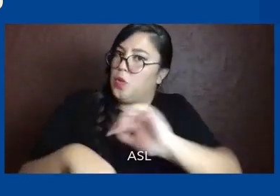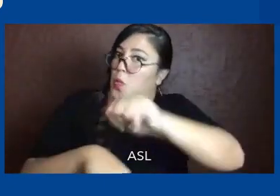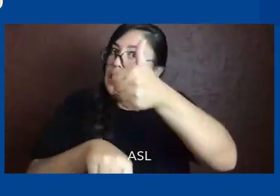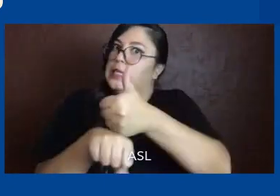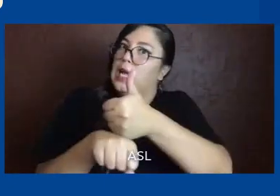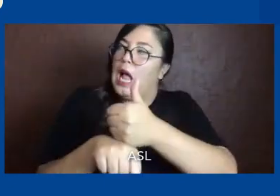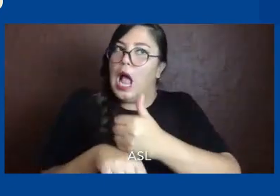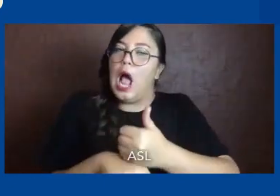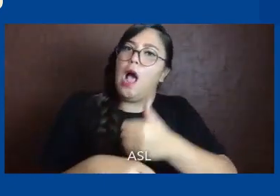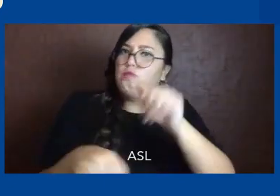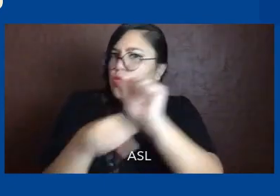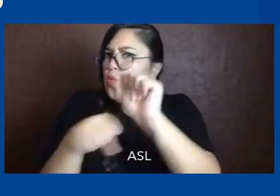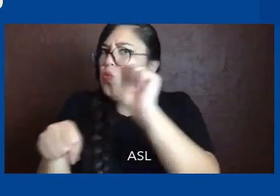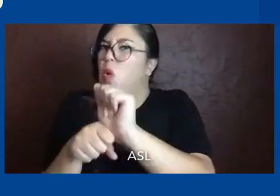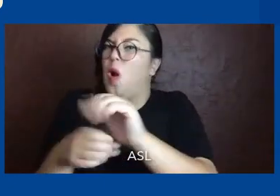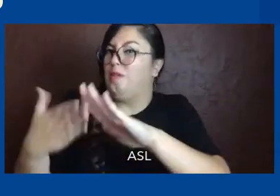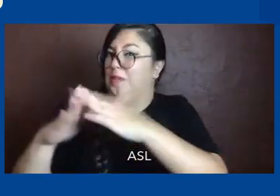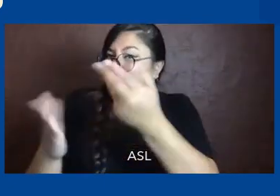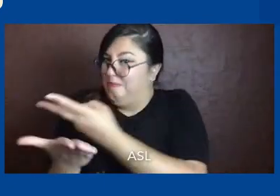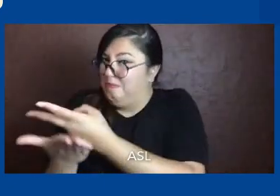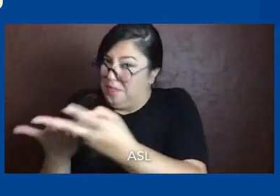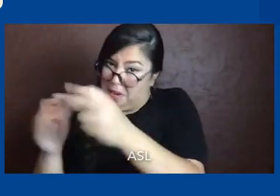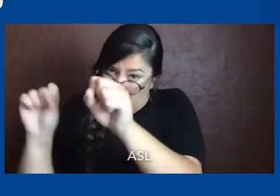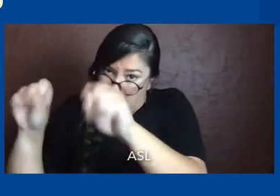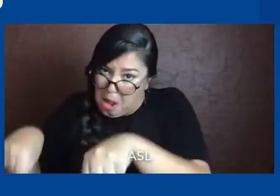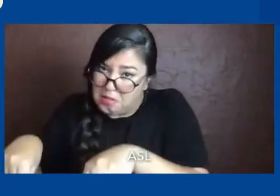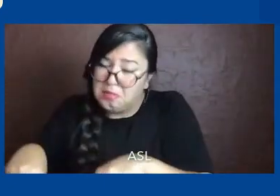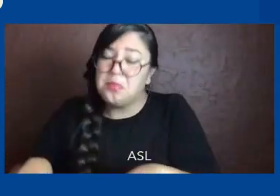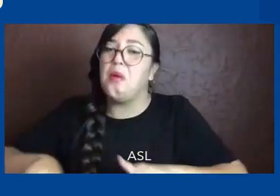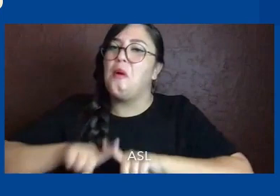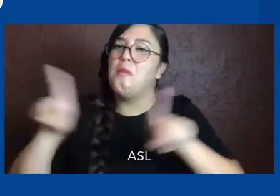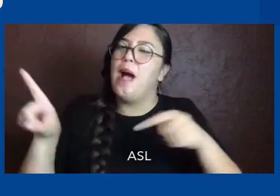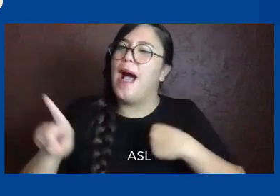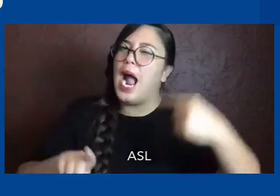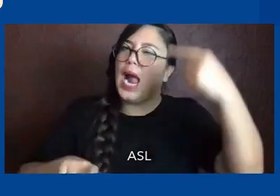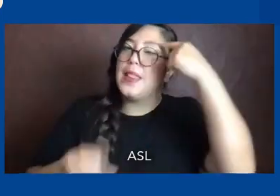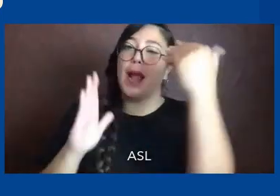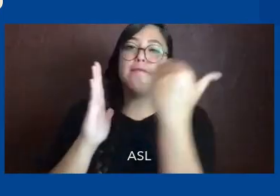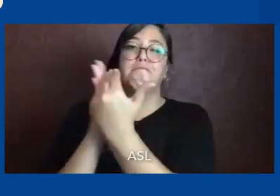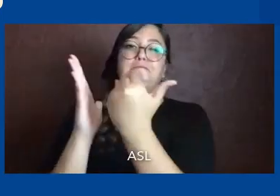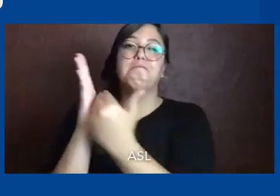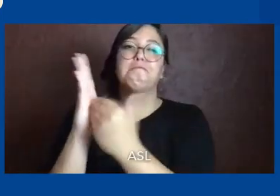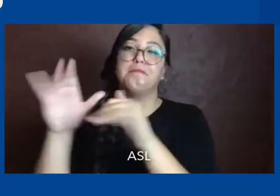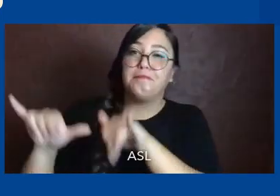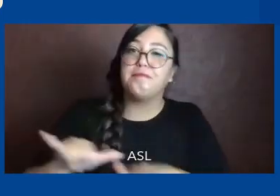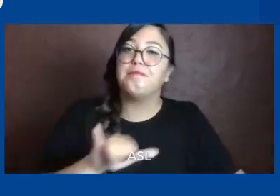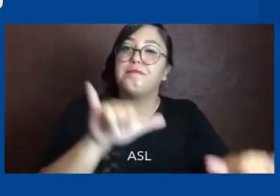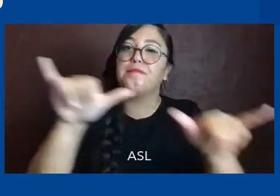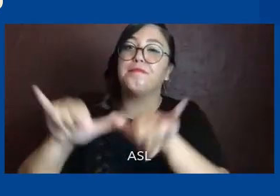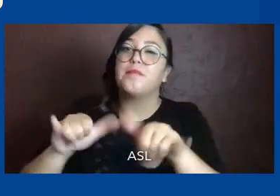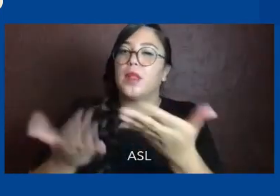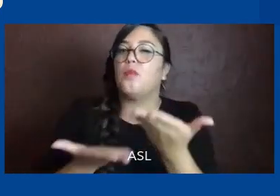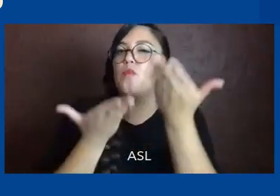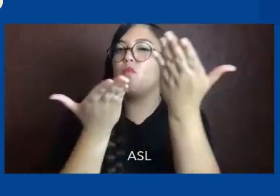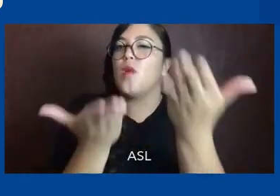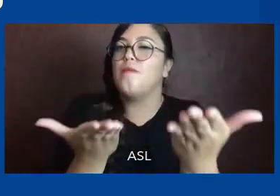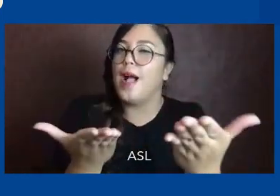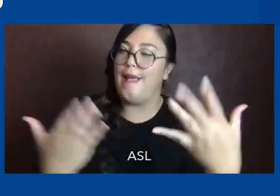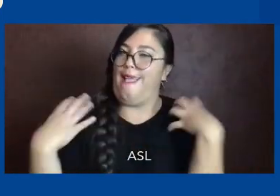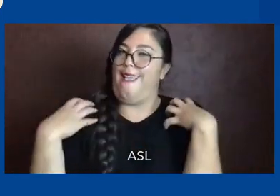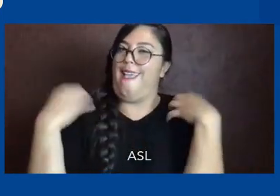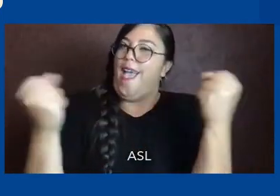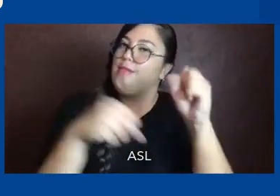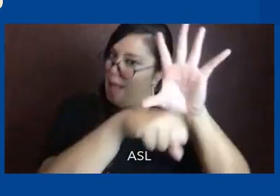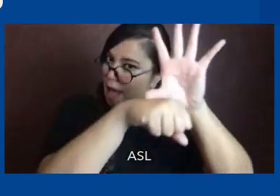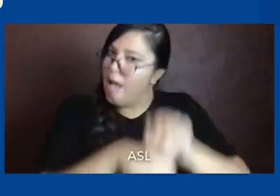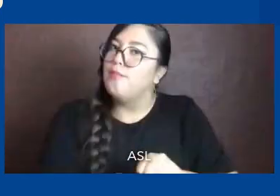effective. And I think the guidelines are a really great list of things that are the healthy habits. These are the kinds of things you observe